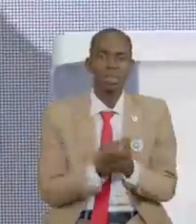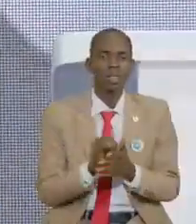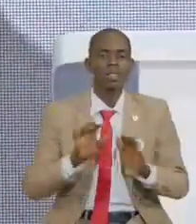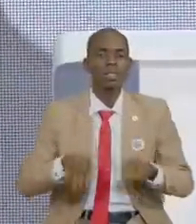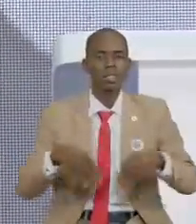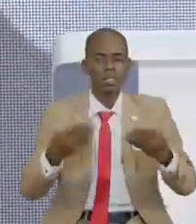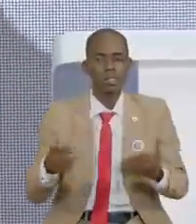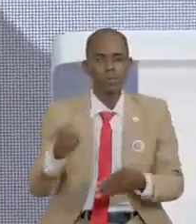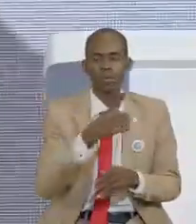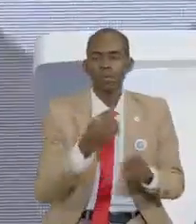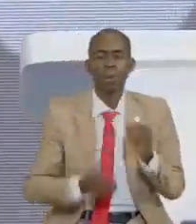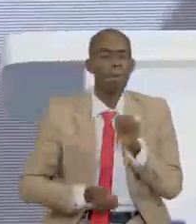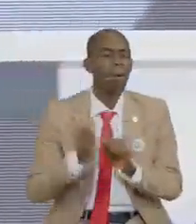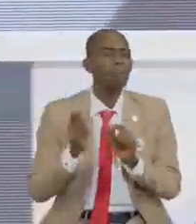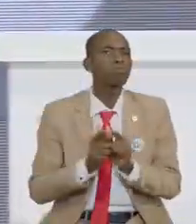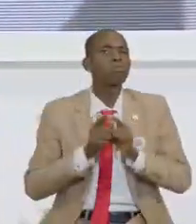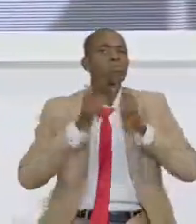your life.